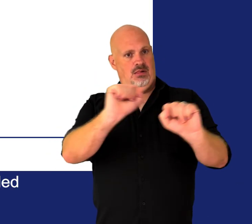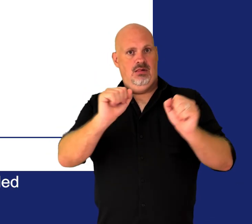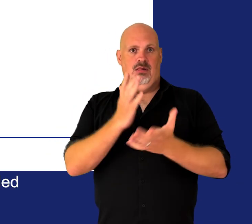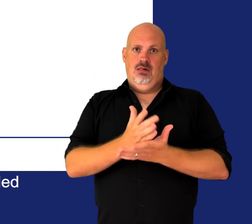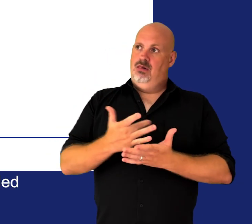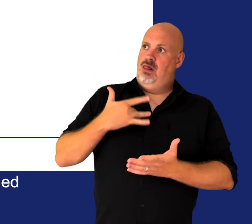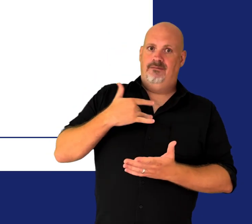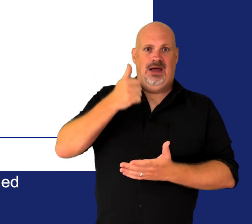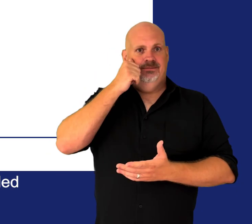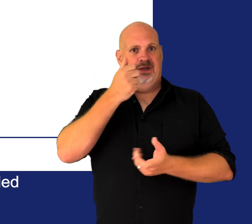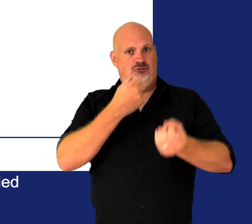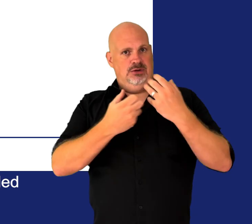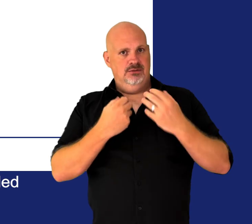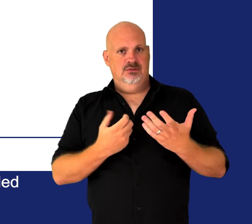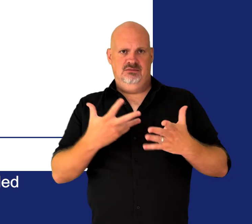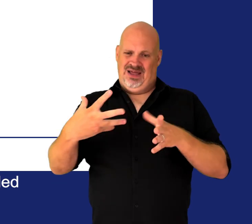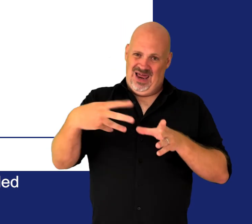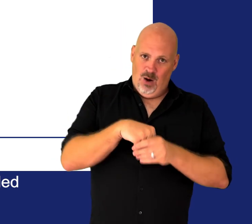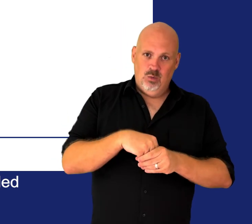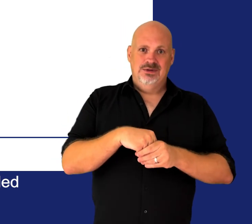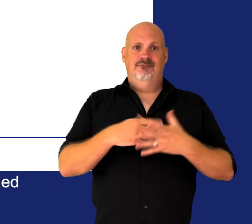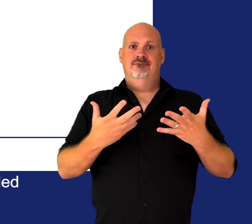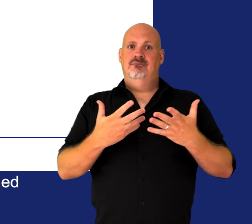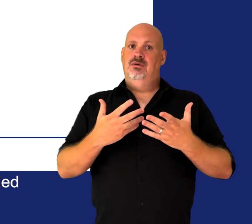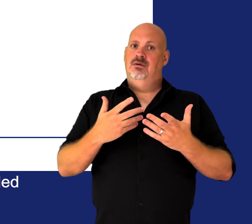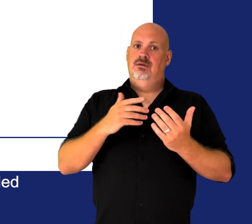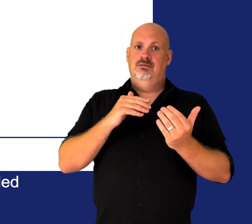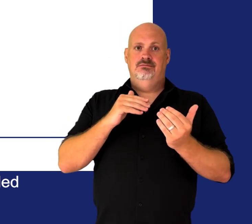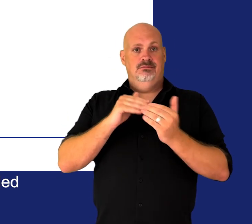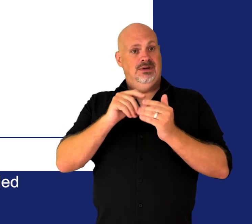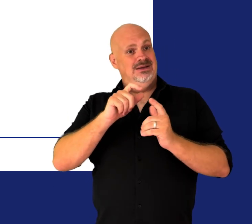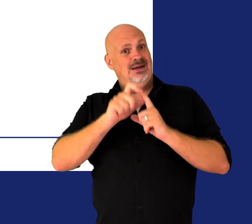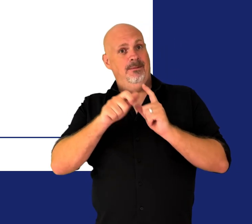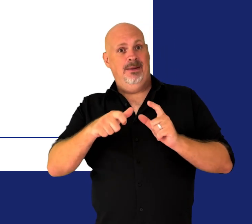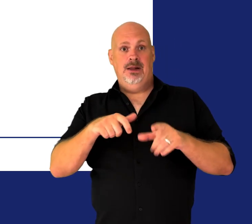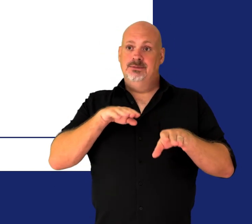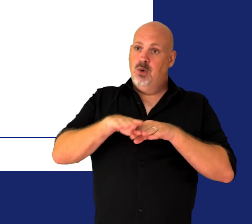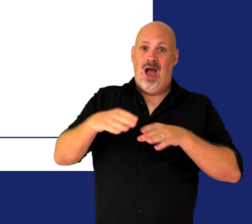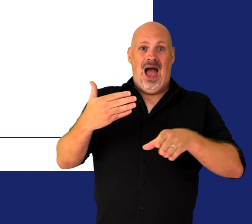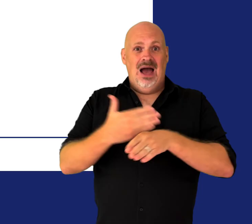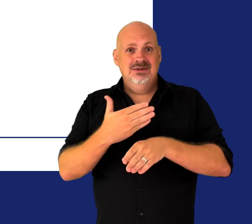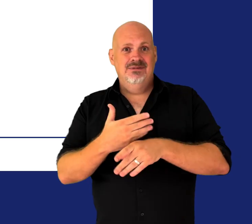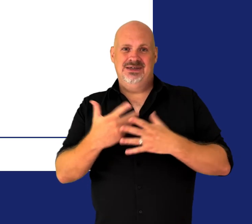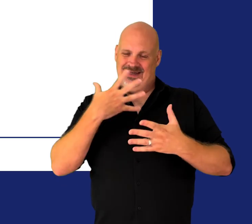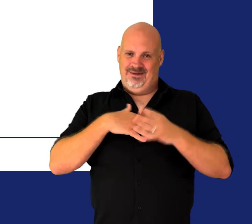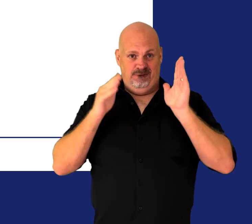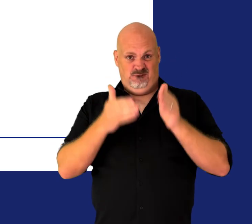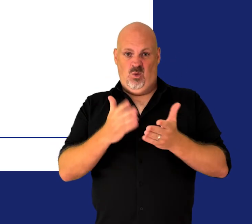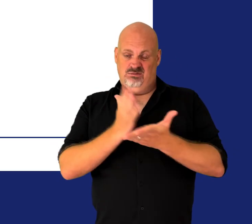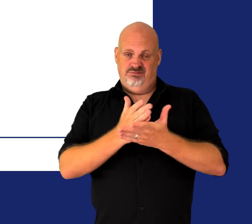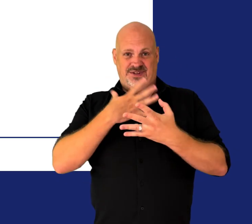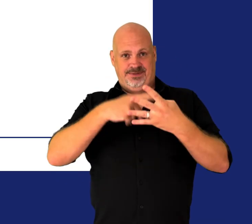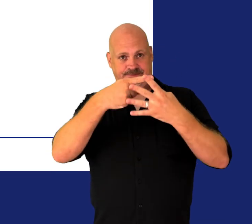lived experience. So to be inclusive and to meet disabled people's needs, the sport and activity sector needs to focus on the following